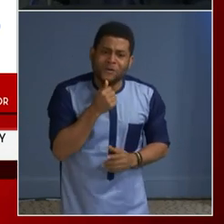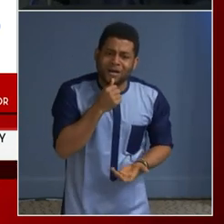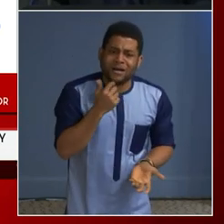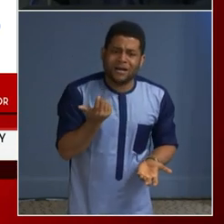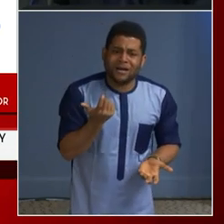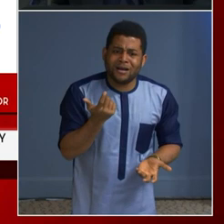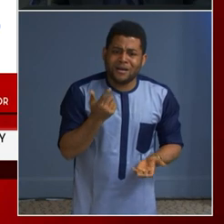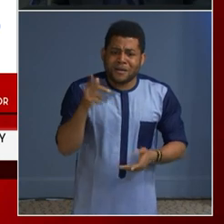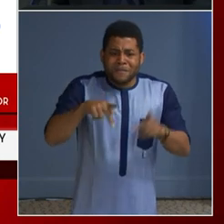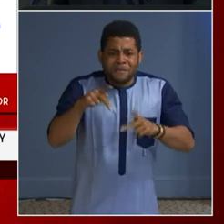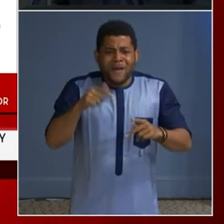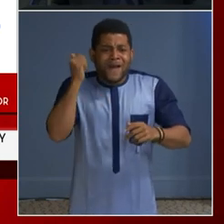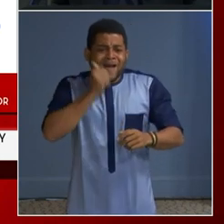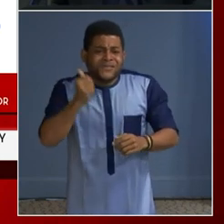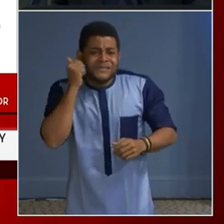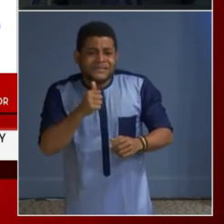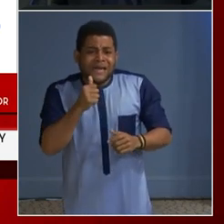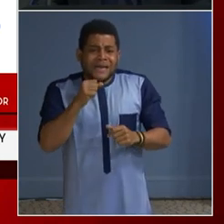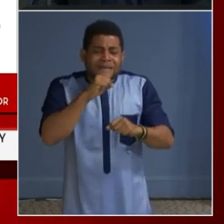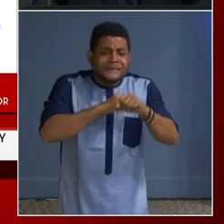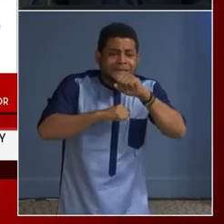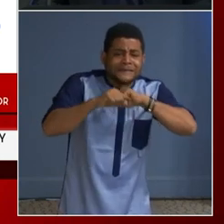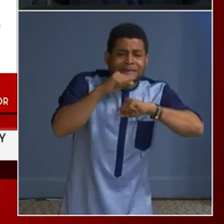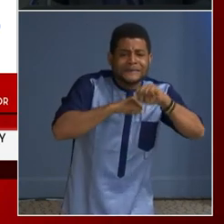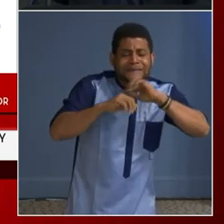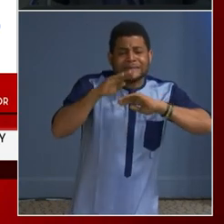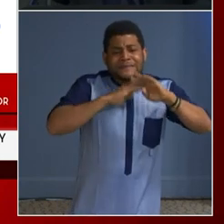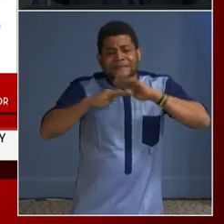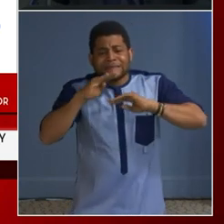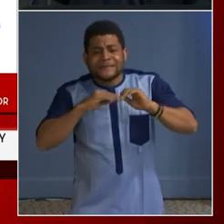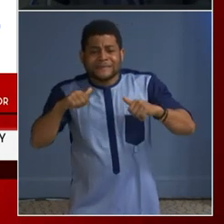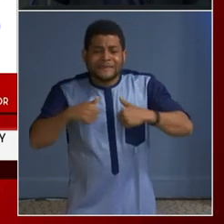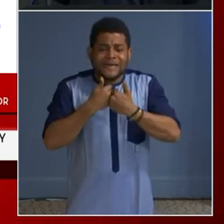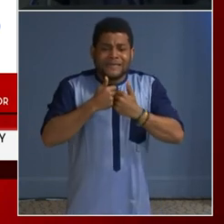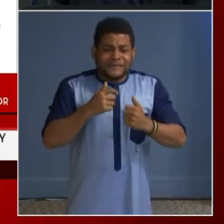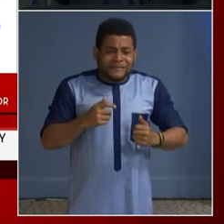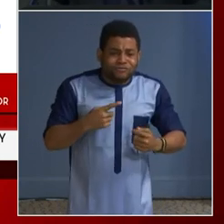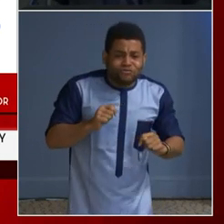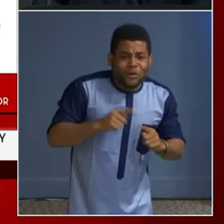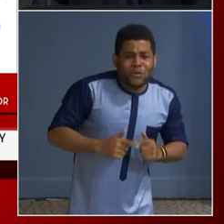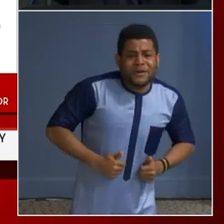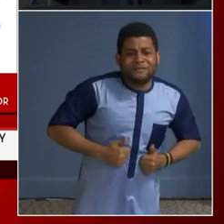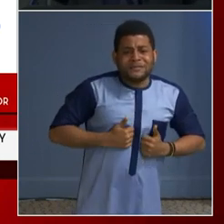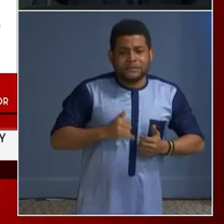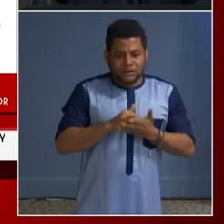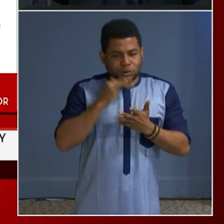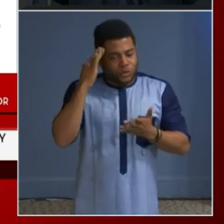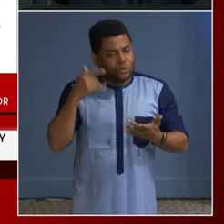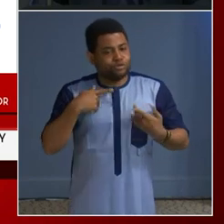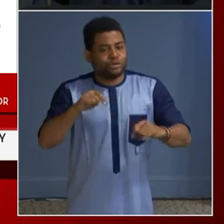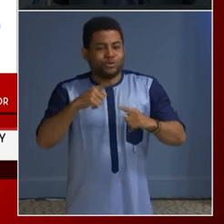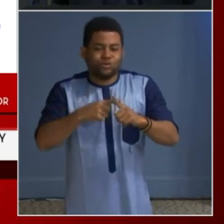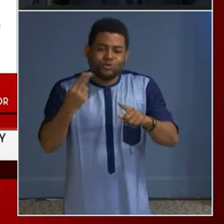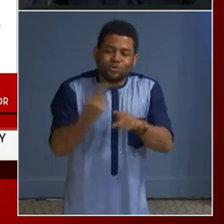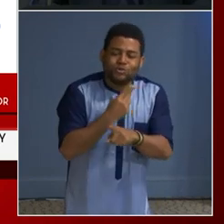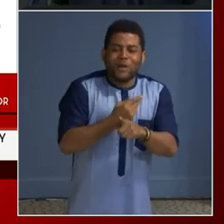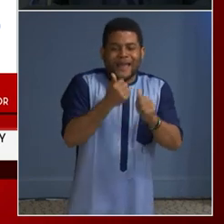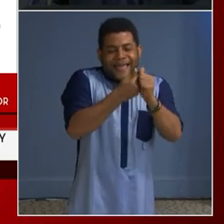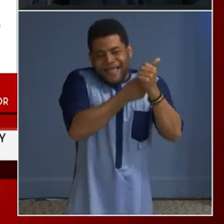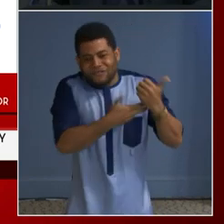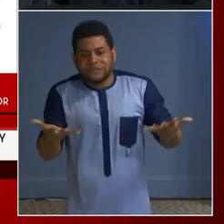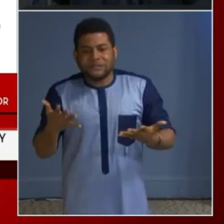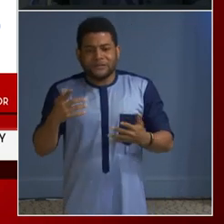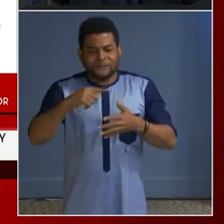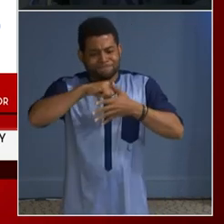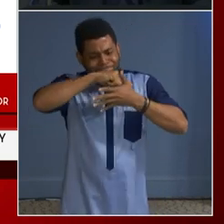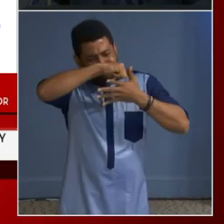challenges every day just to survive. That is why we will use every tool, engage every bit of science, and